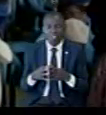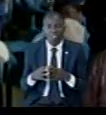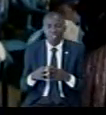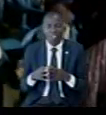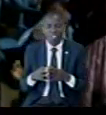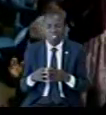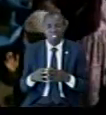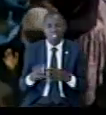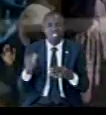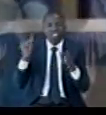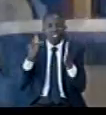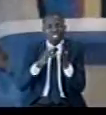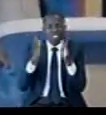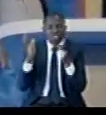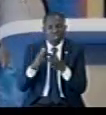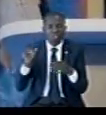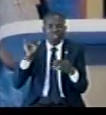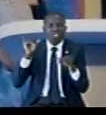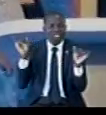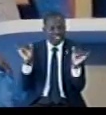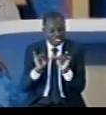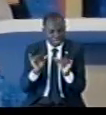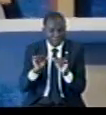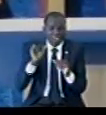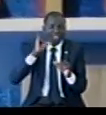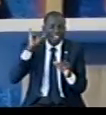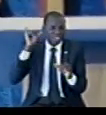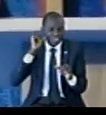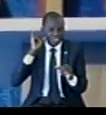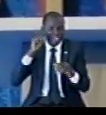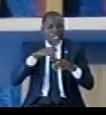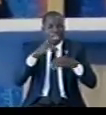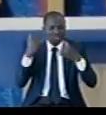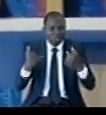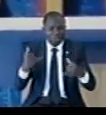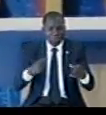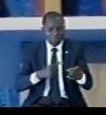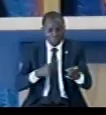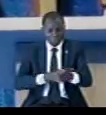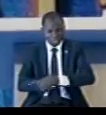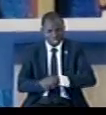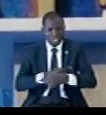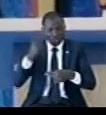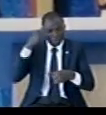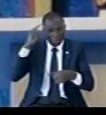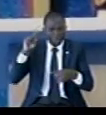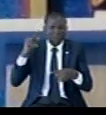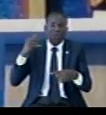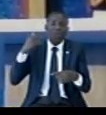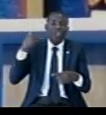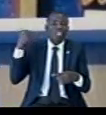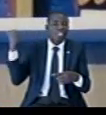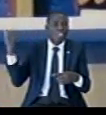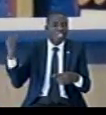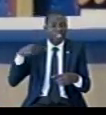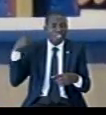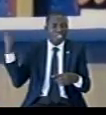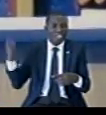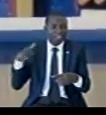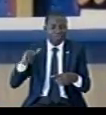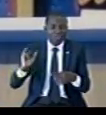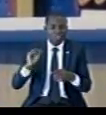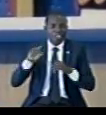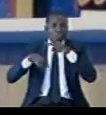the same yesterday and today and forever. And you went